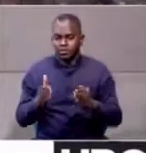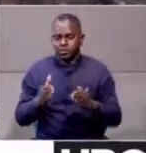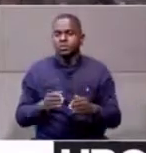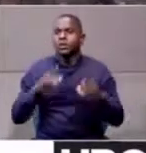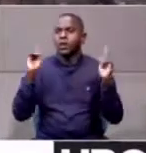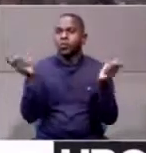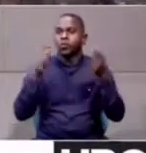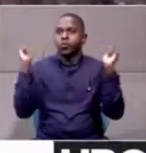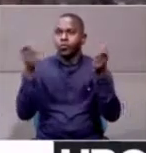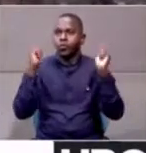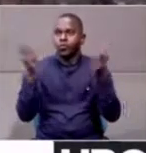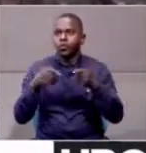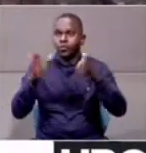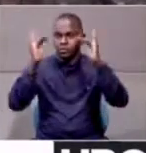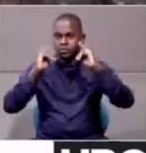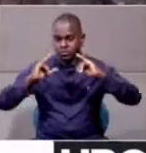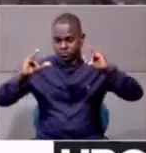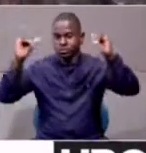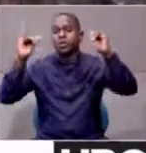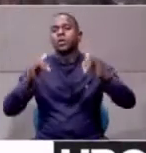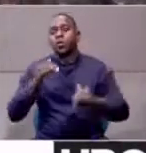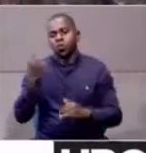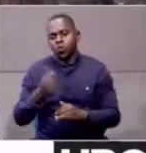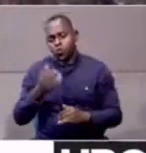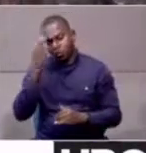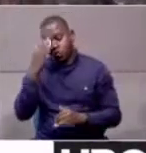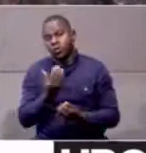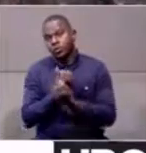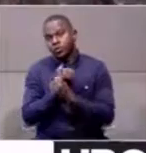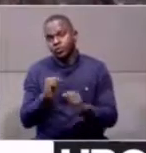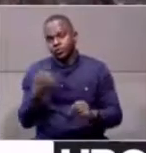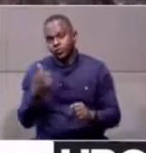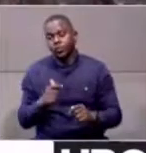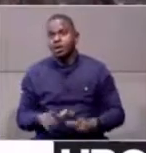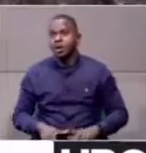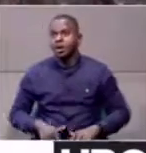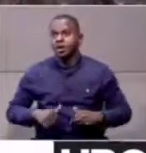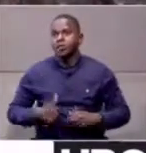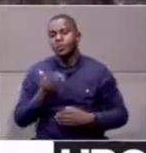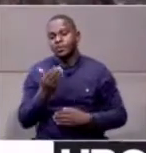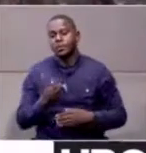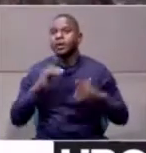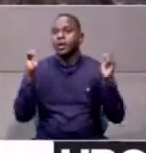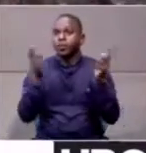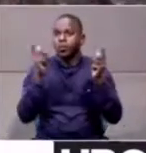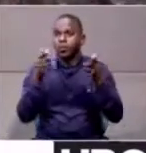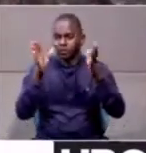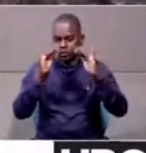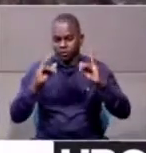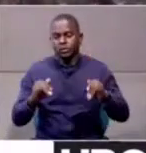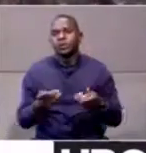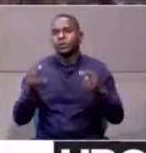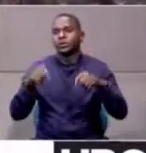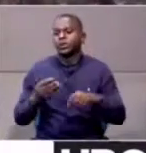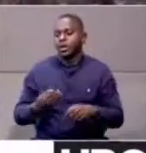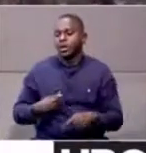cattle. They only know that to survive, the only livelihood that you have is cattle. But today, when we have